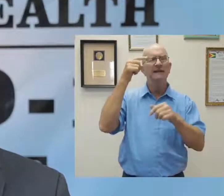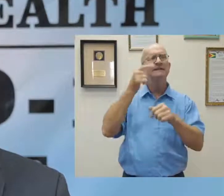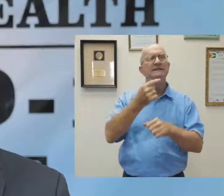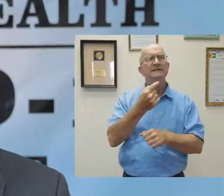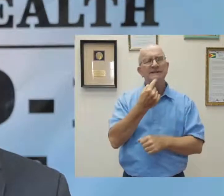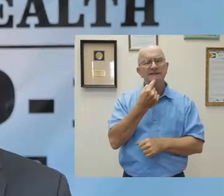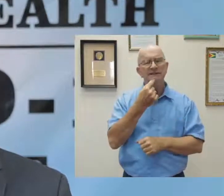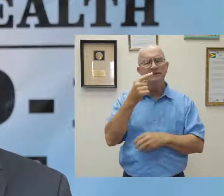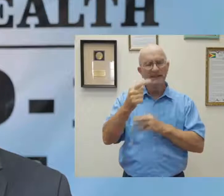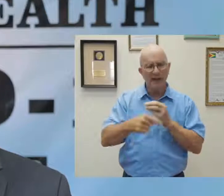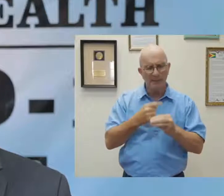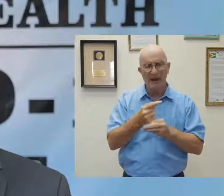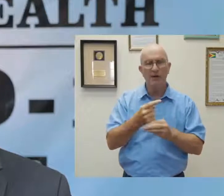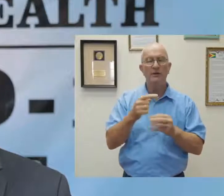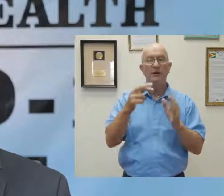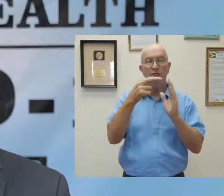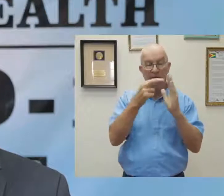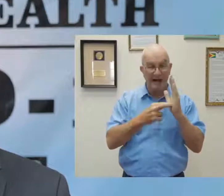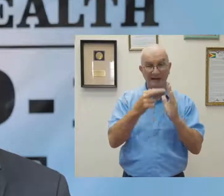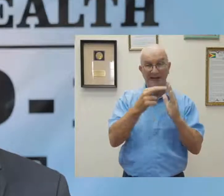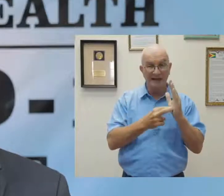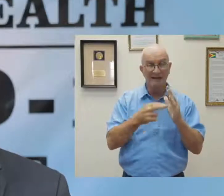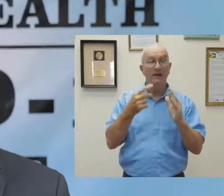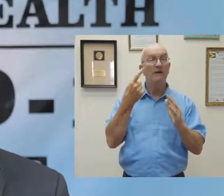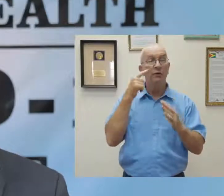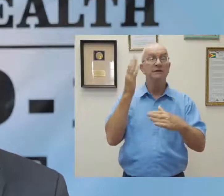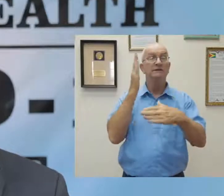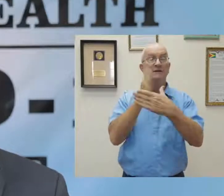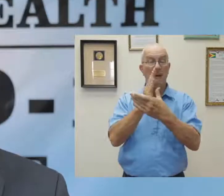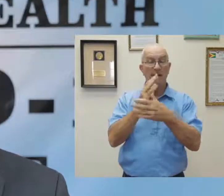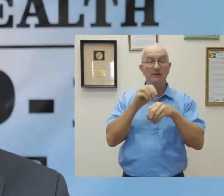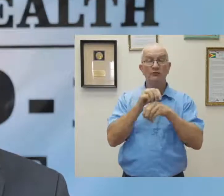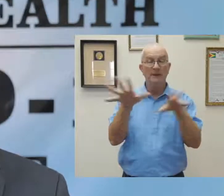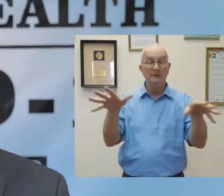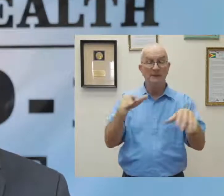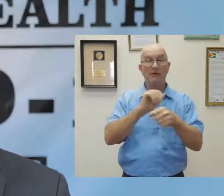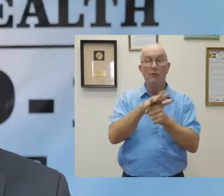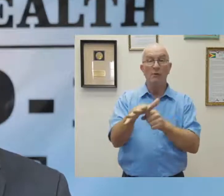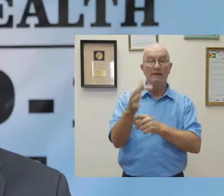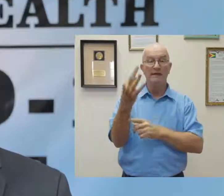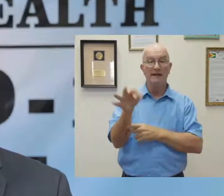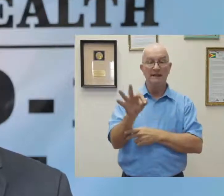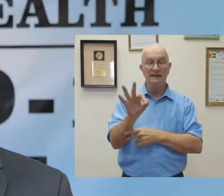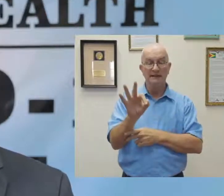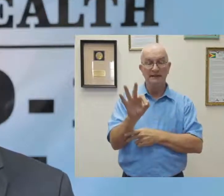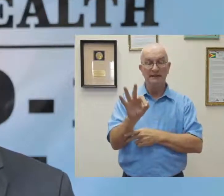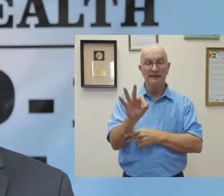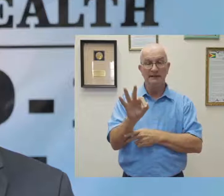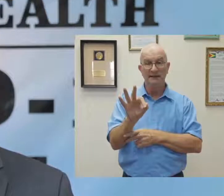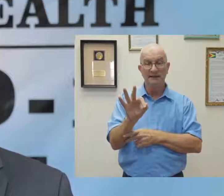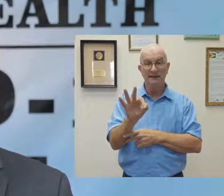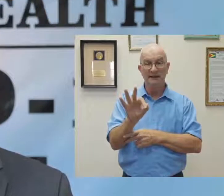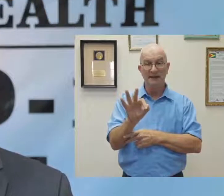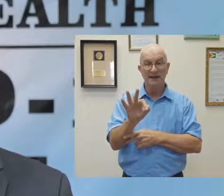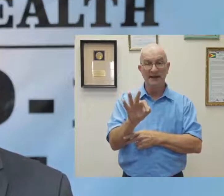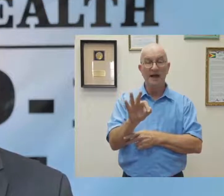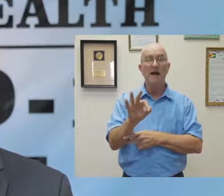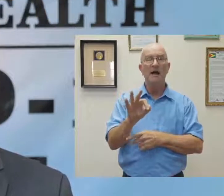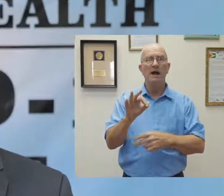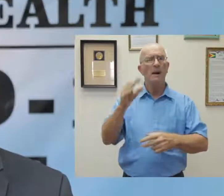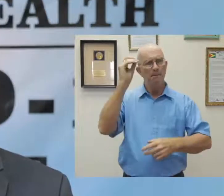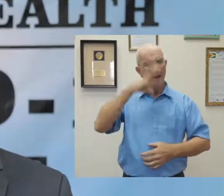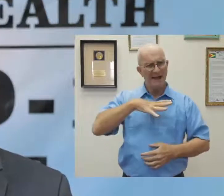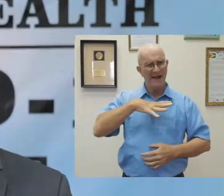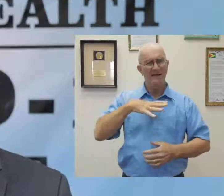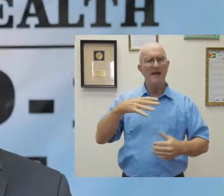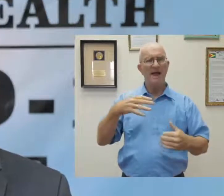strict guidelines for the prevention of the transmission of COVID-19. It is a general understanding that men